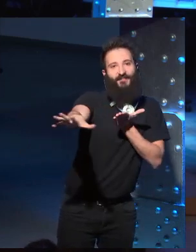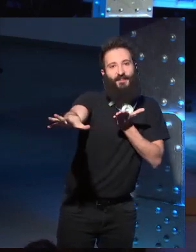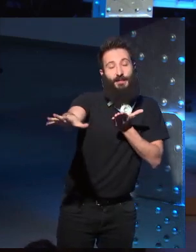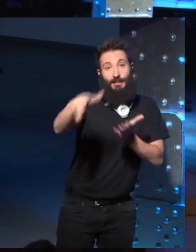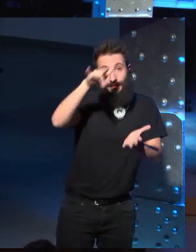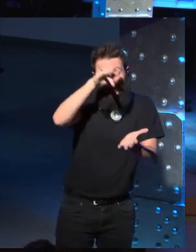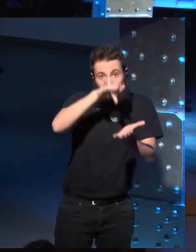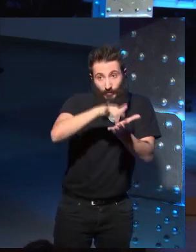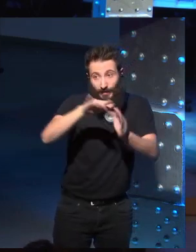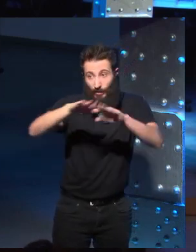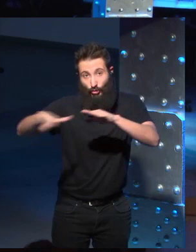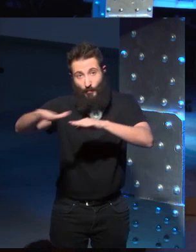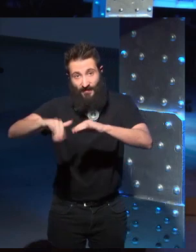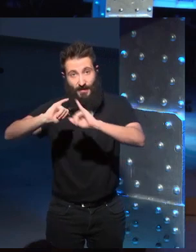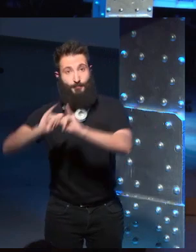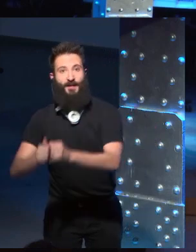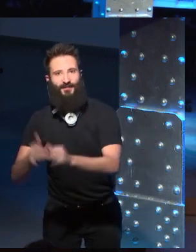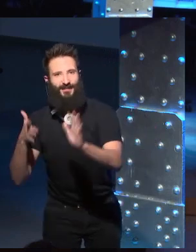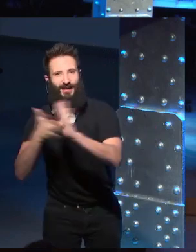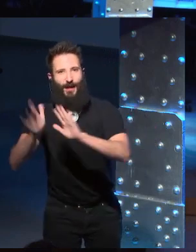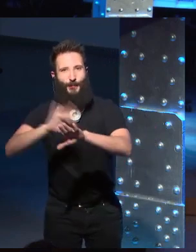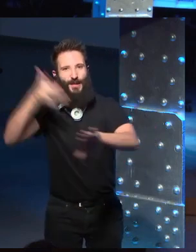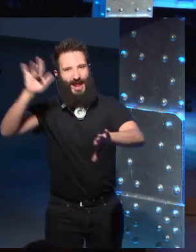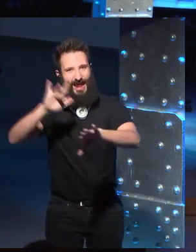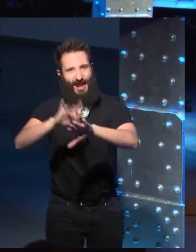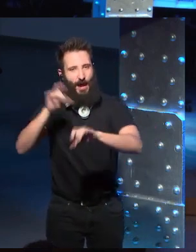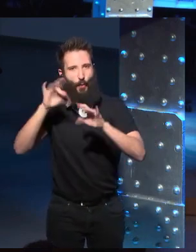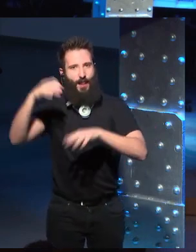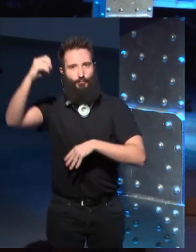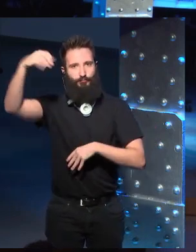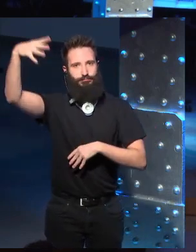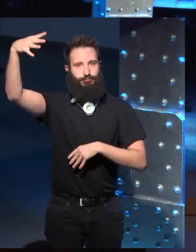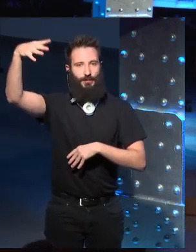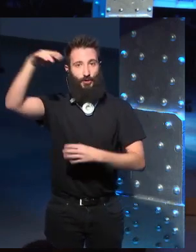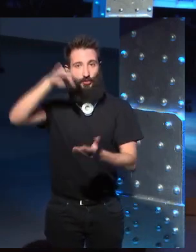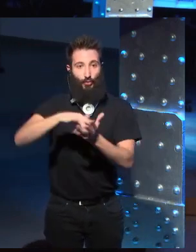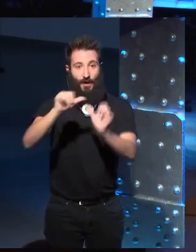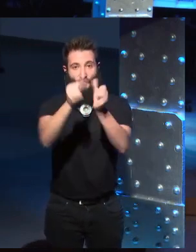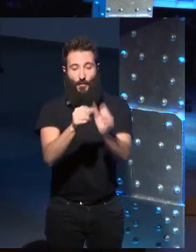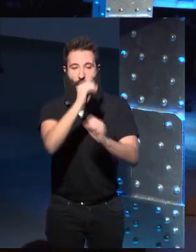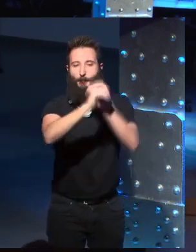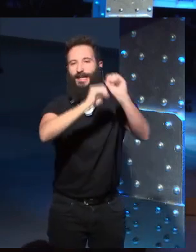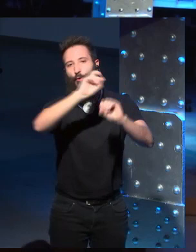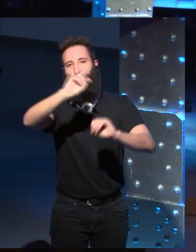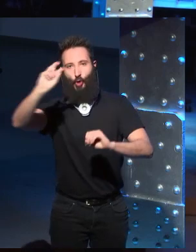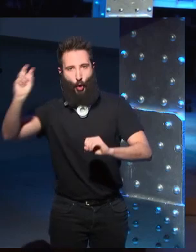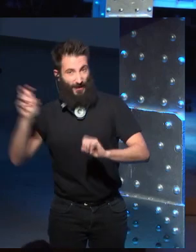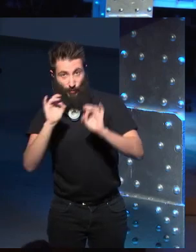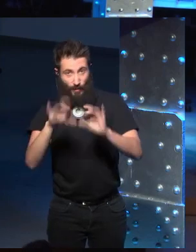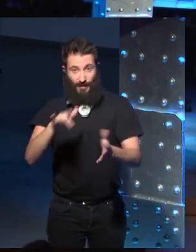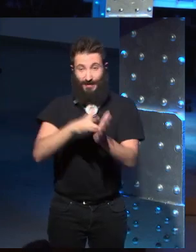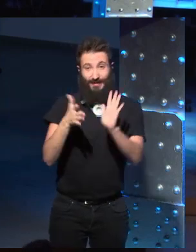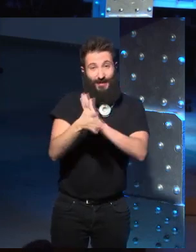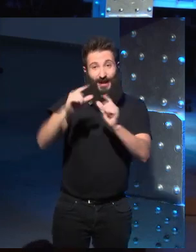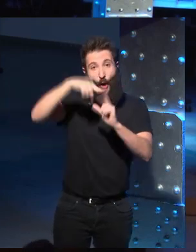the surface, it shines as light and some other particles. So basically a star is a